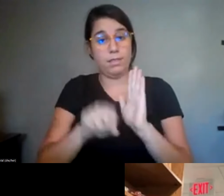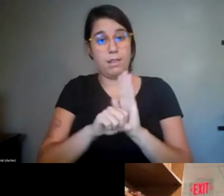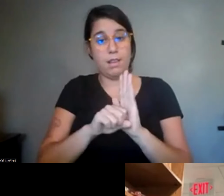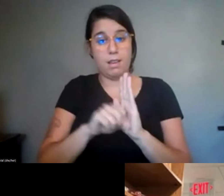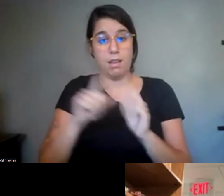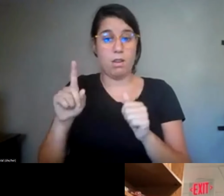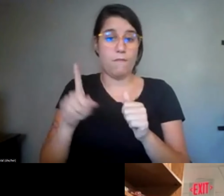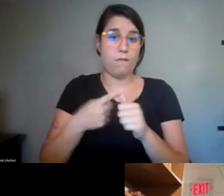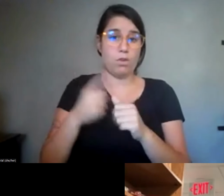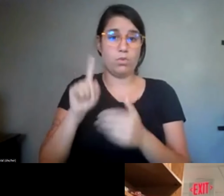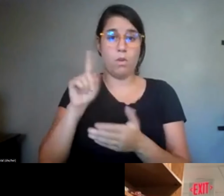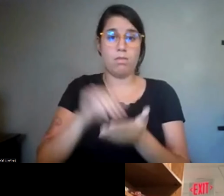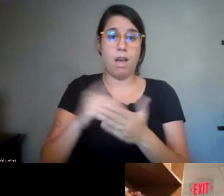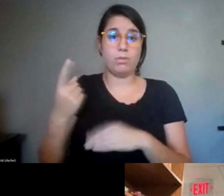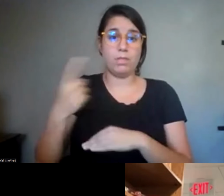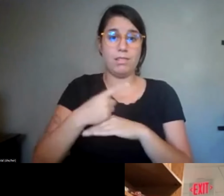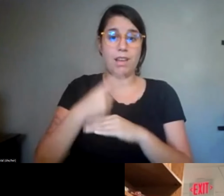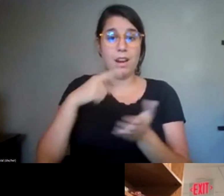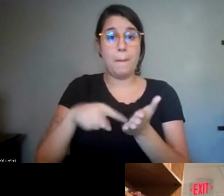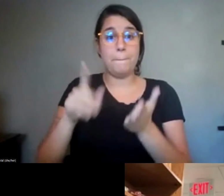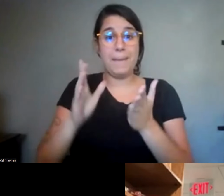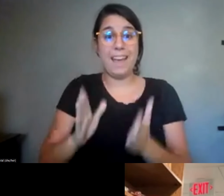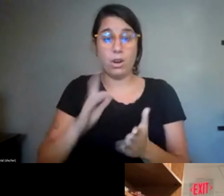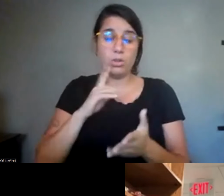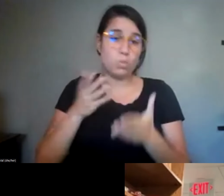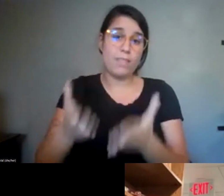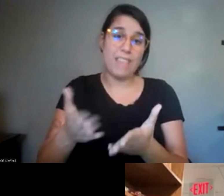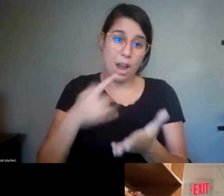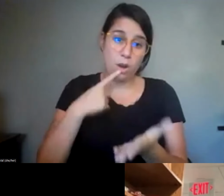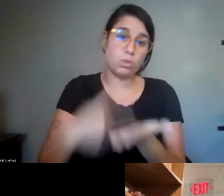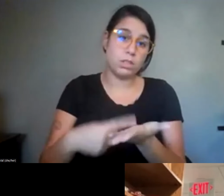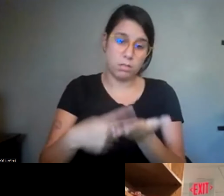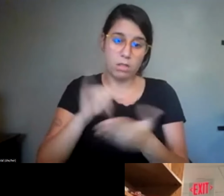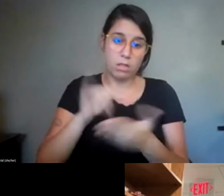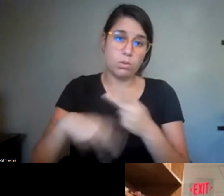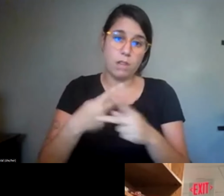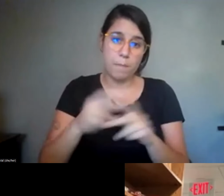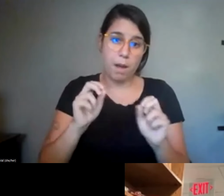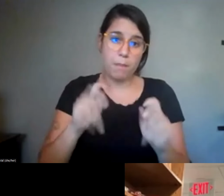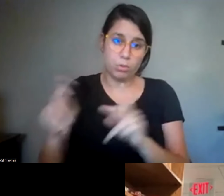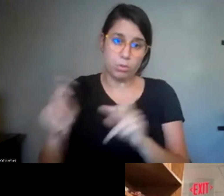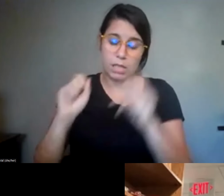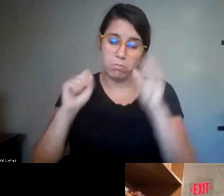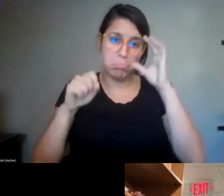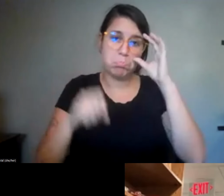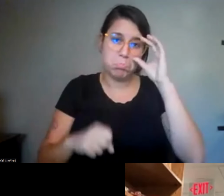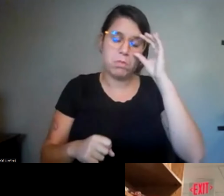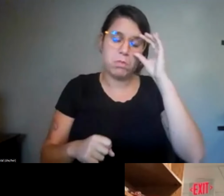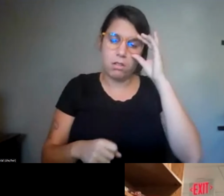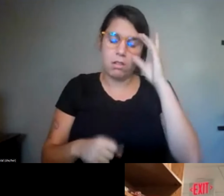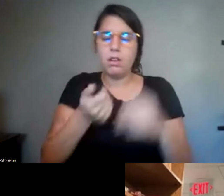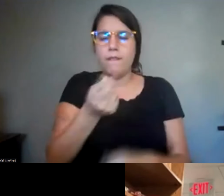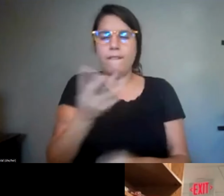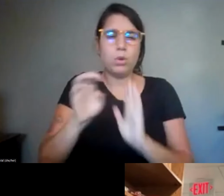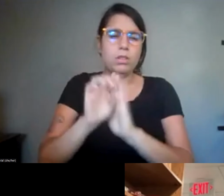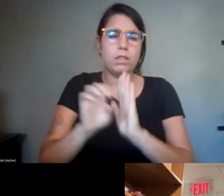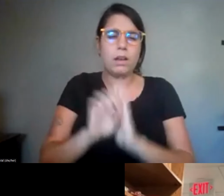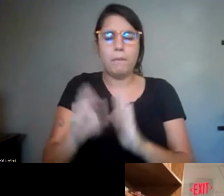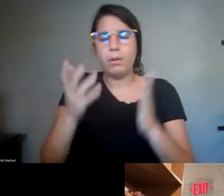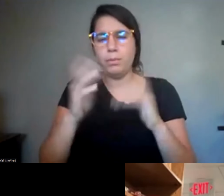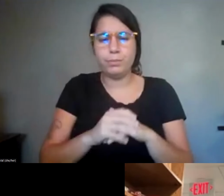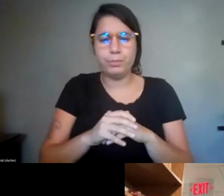1,000 days, the payers were at that table to discuss those types of opportunities. And like a couple of examples would be